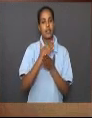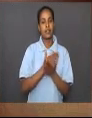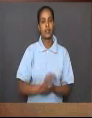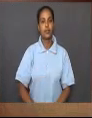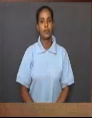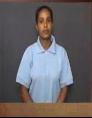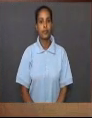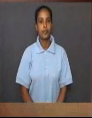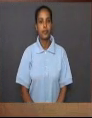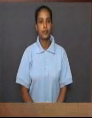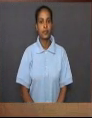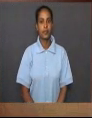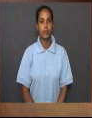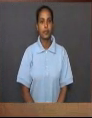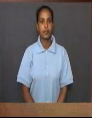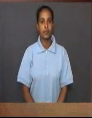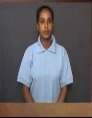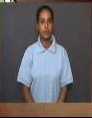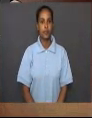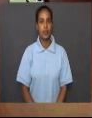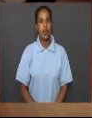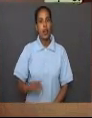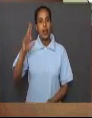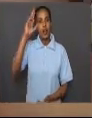Let's get back to our lesson.